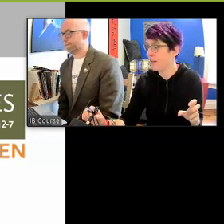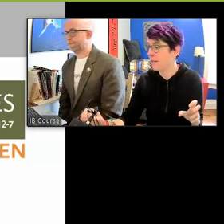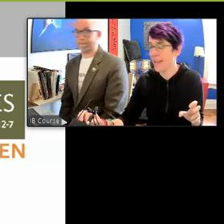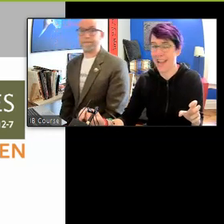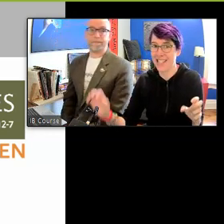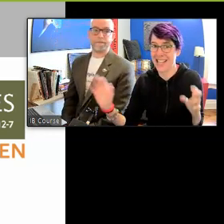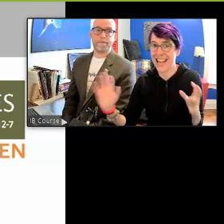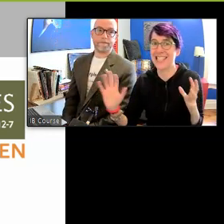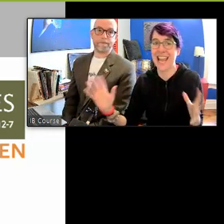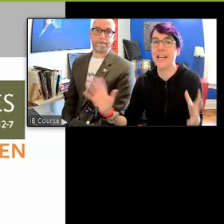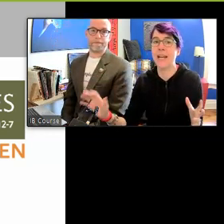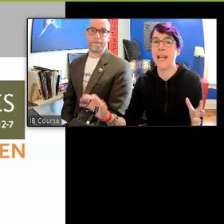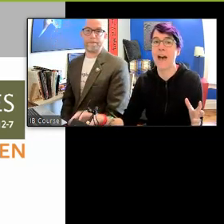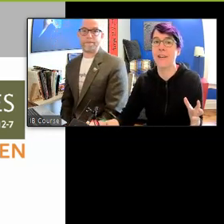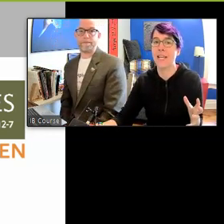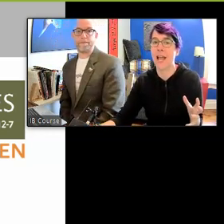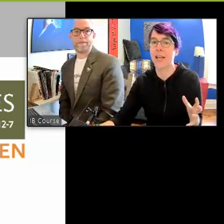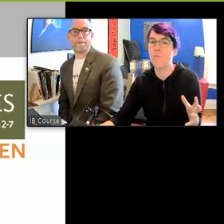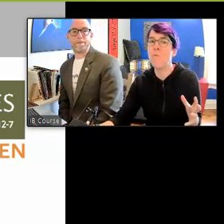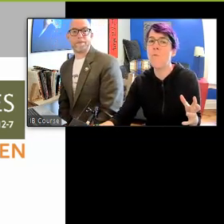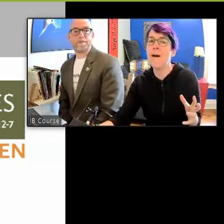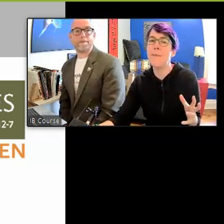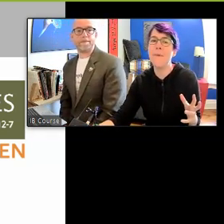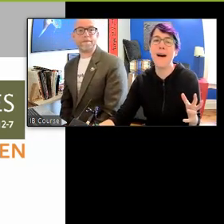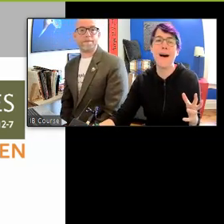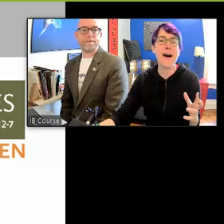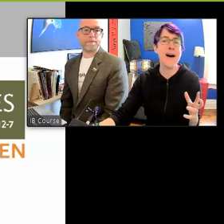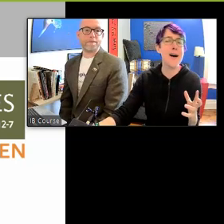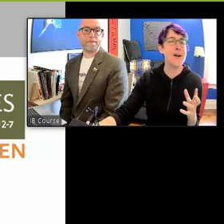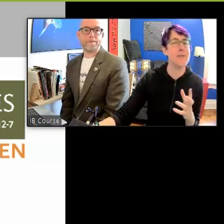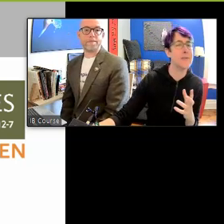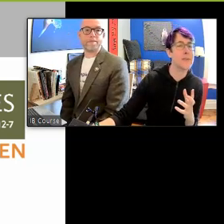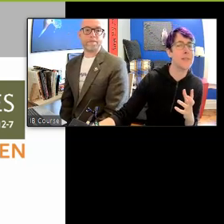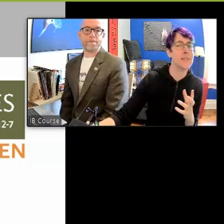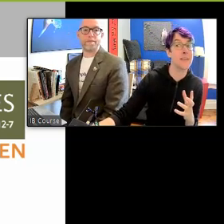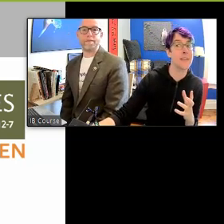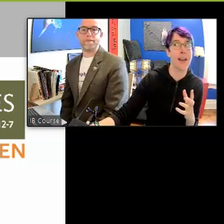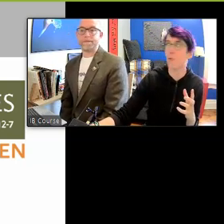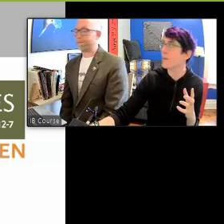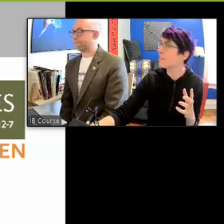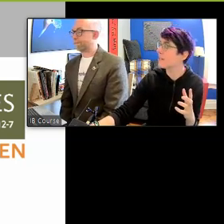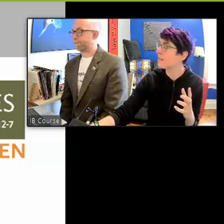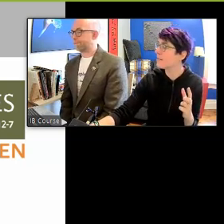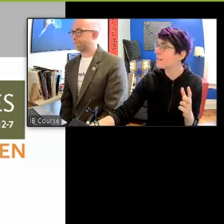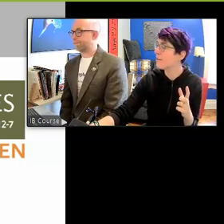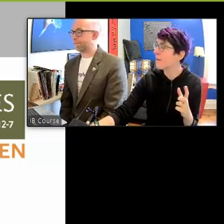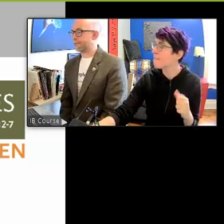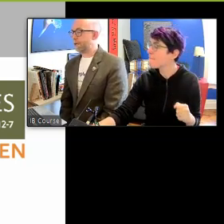Okay. Does anybody have any, like, what about kind of